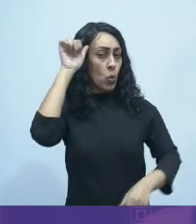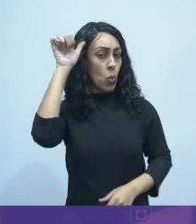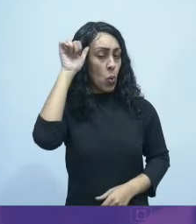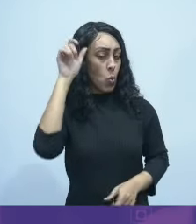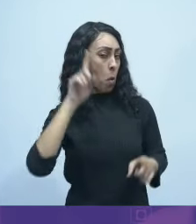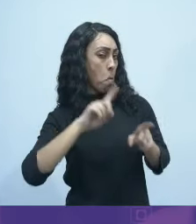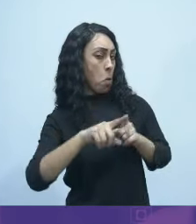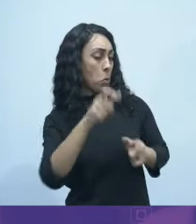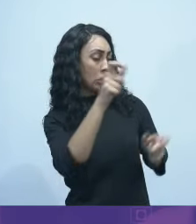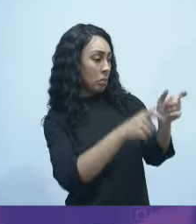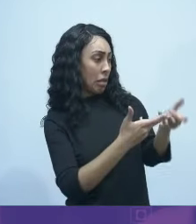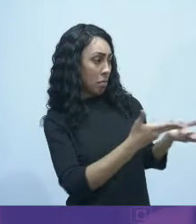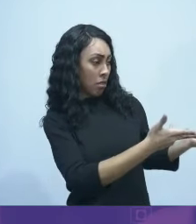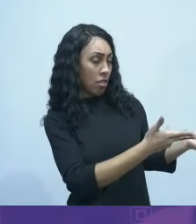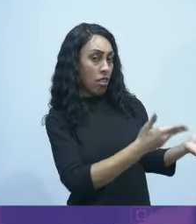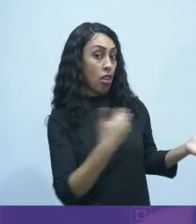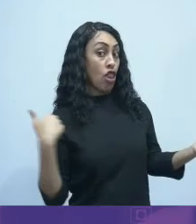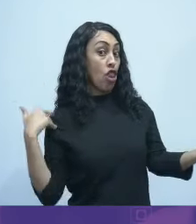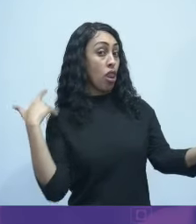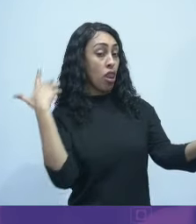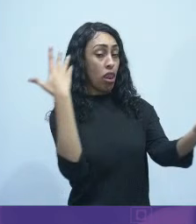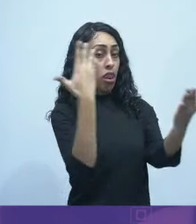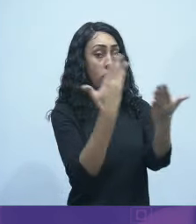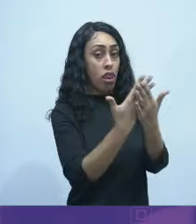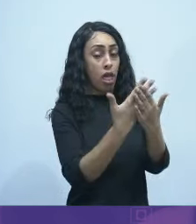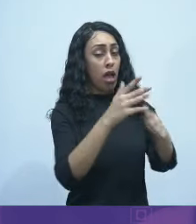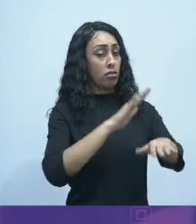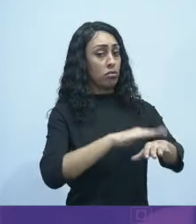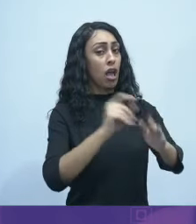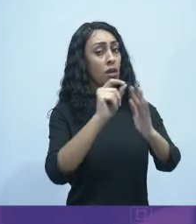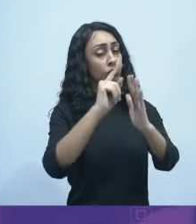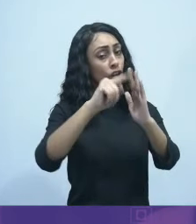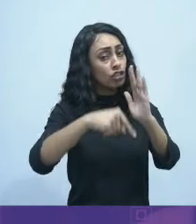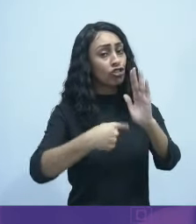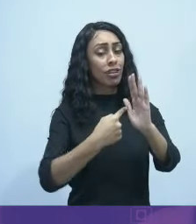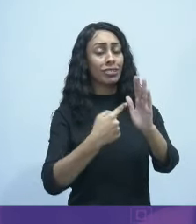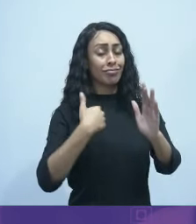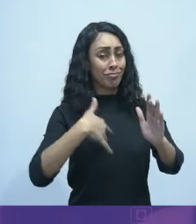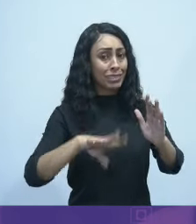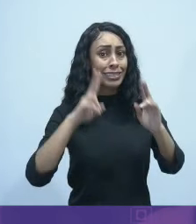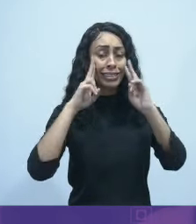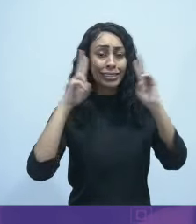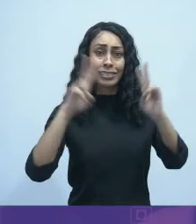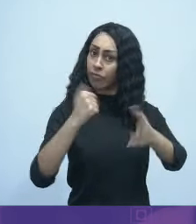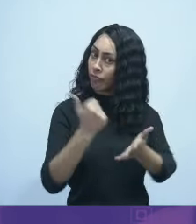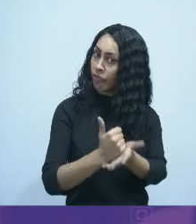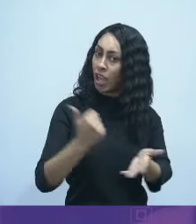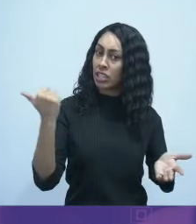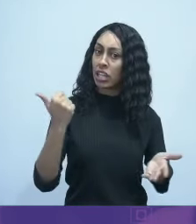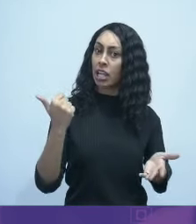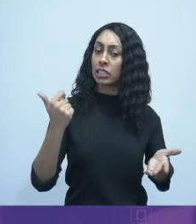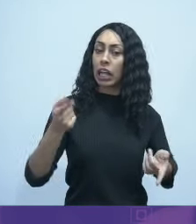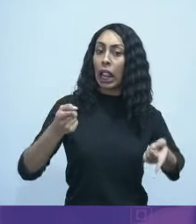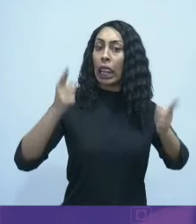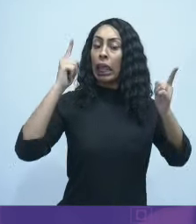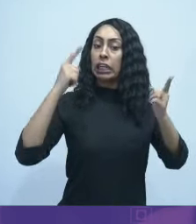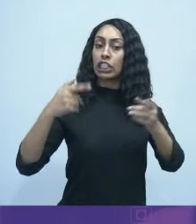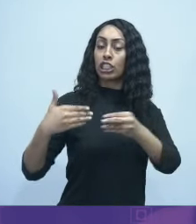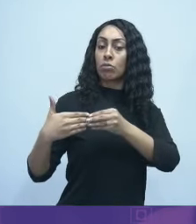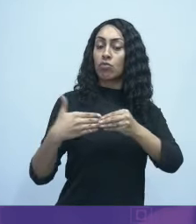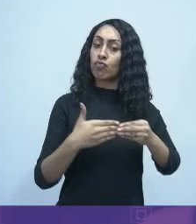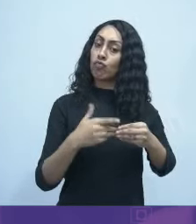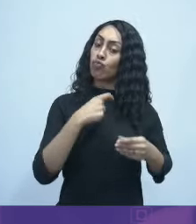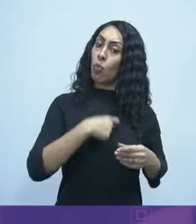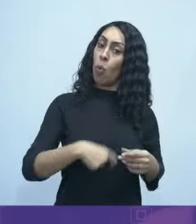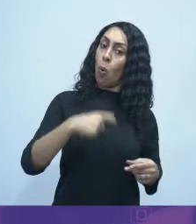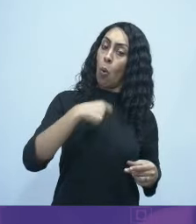inclusion is a long-term project. Yet we've seen some fantastically progressive appointments in senior leadership roles in theatres